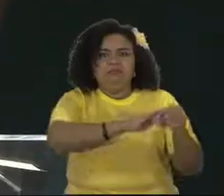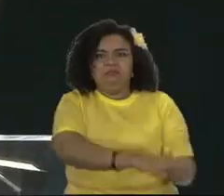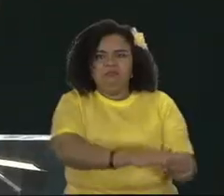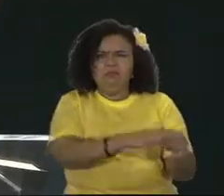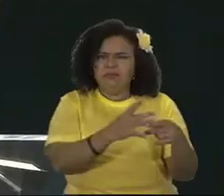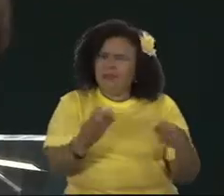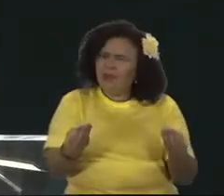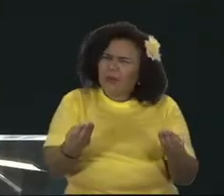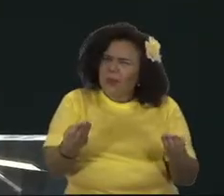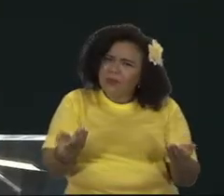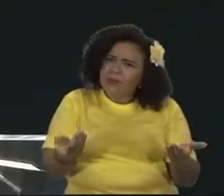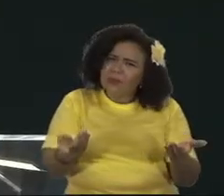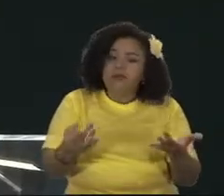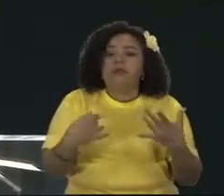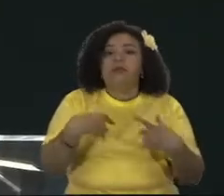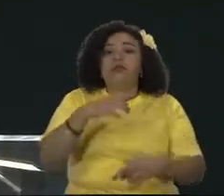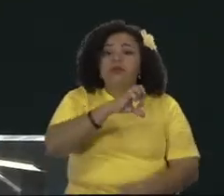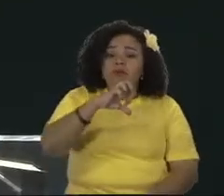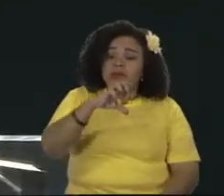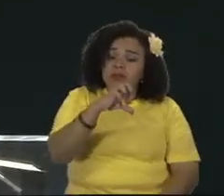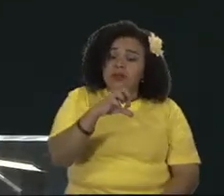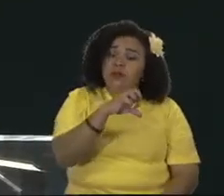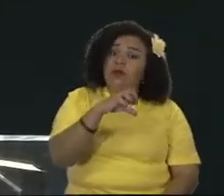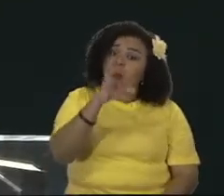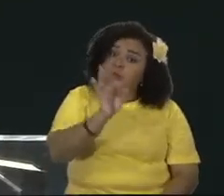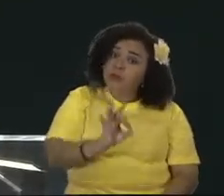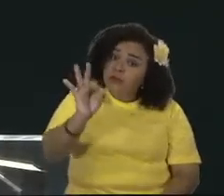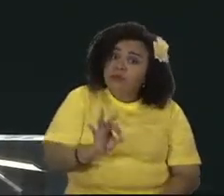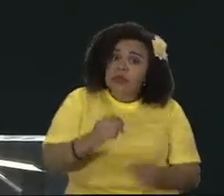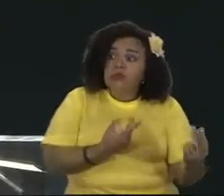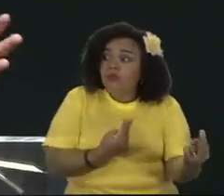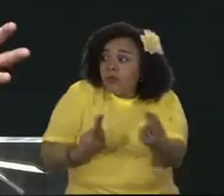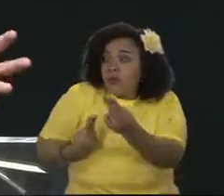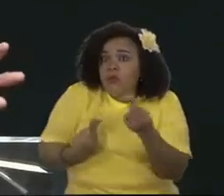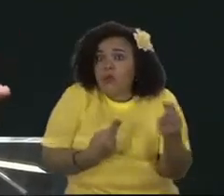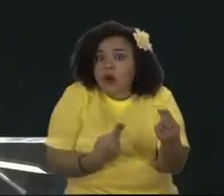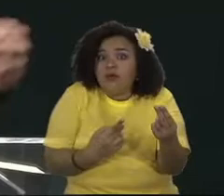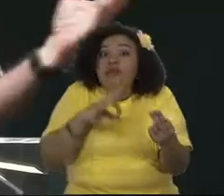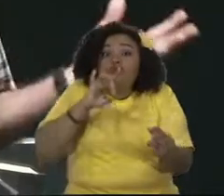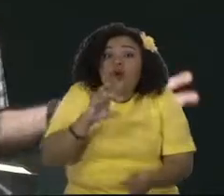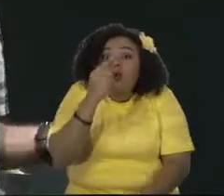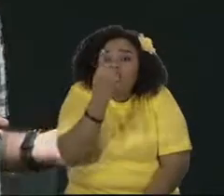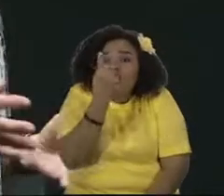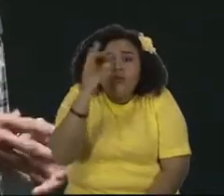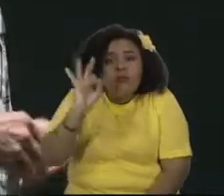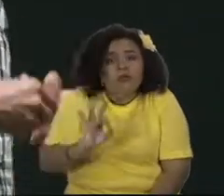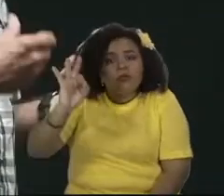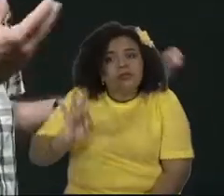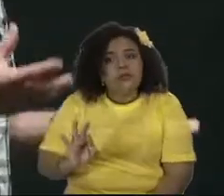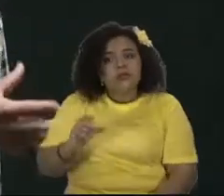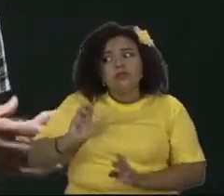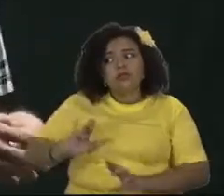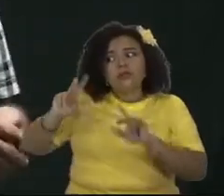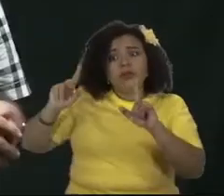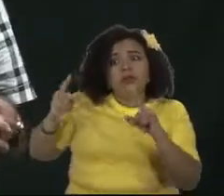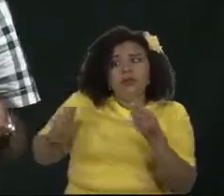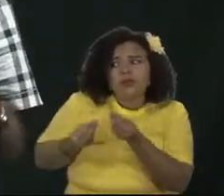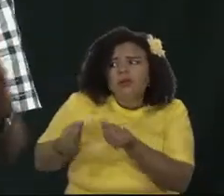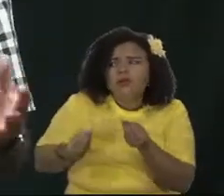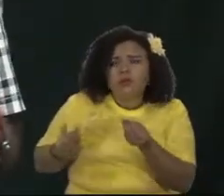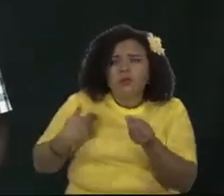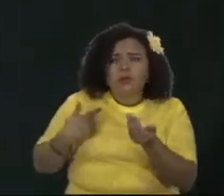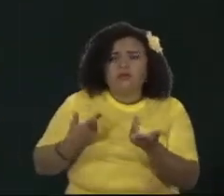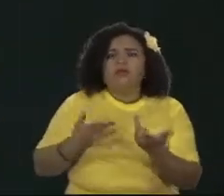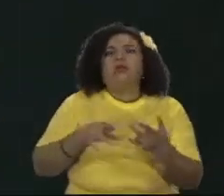and because of the racism, and this is all stupid, because we are all equals.